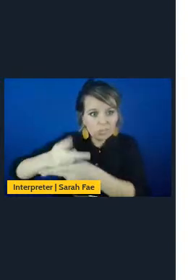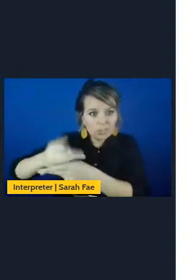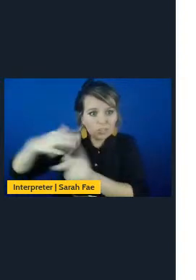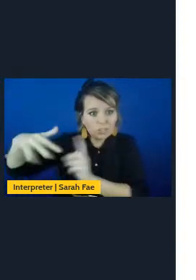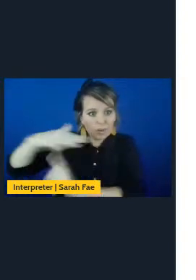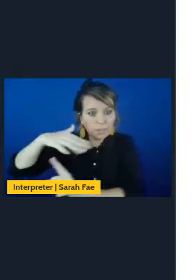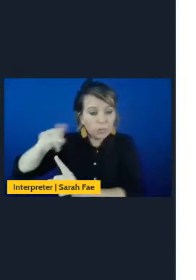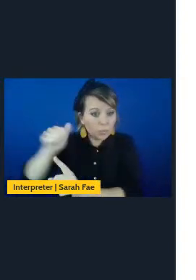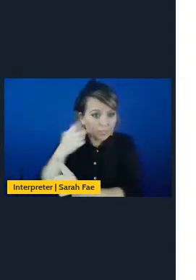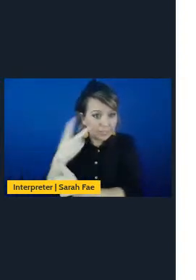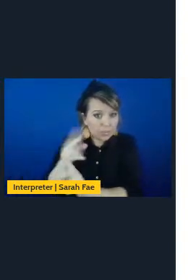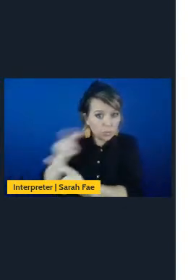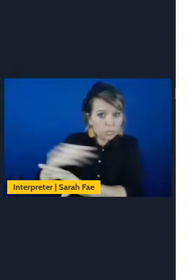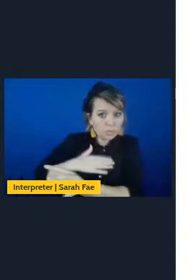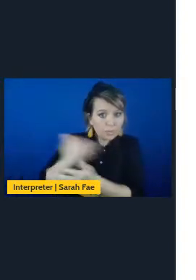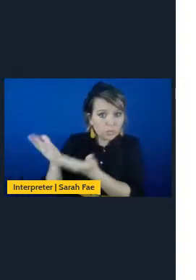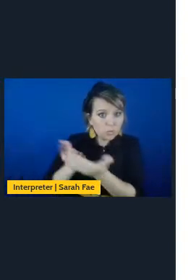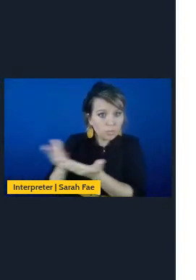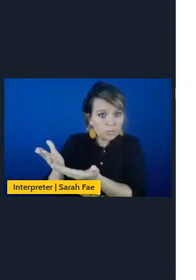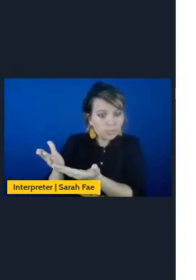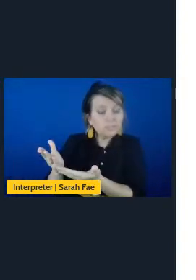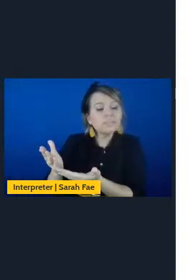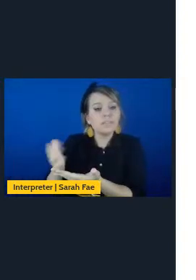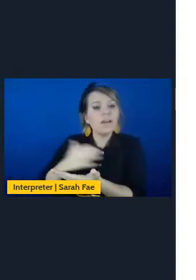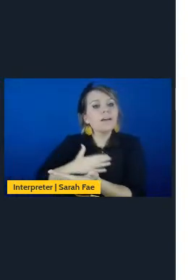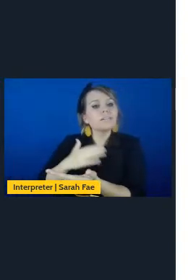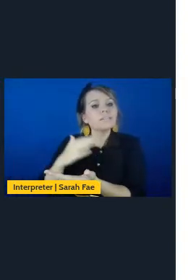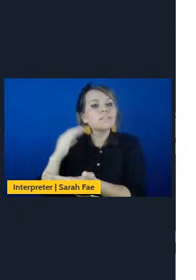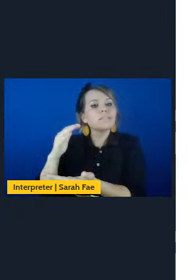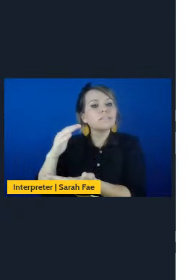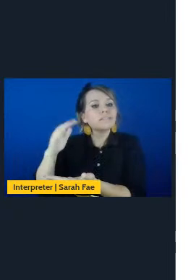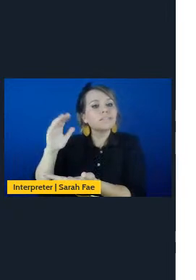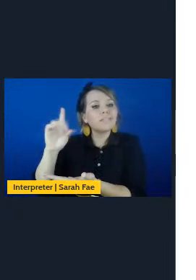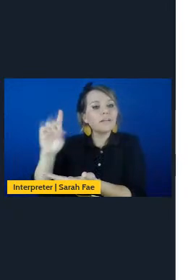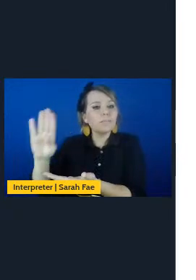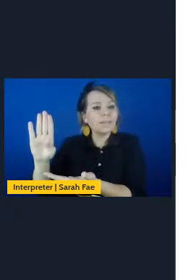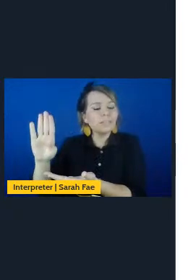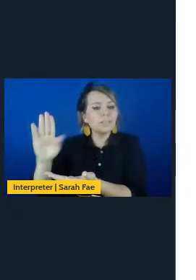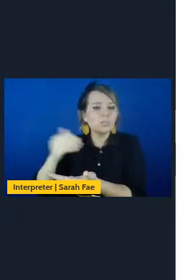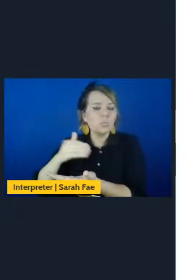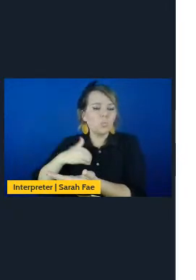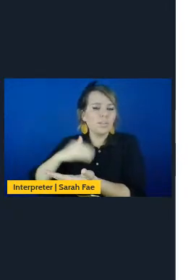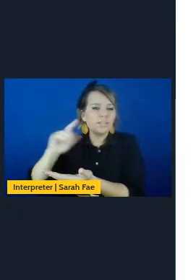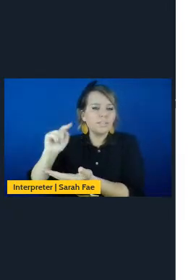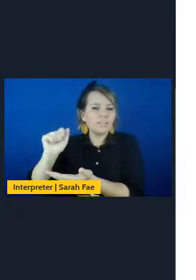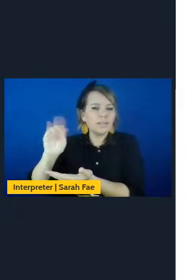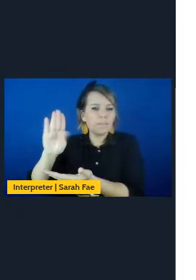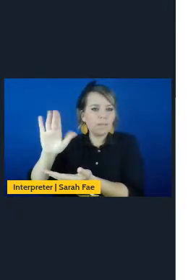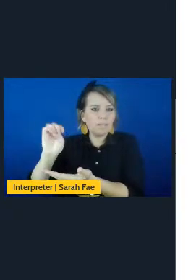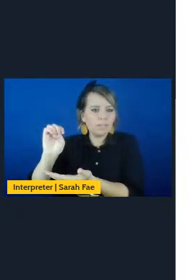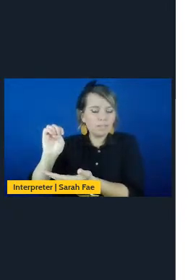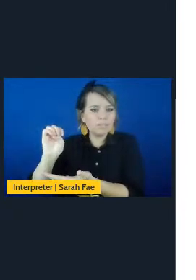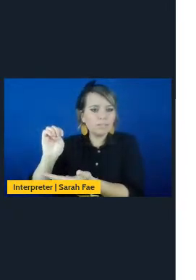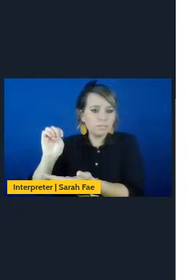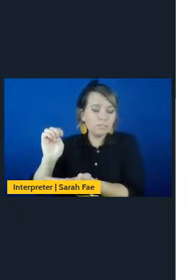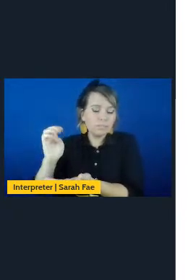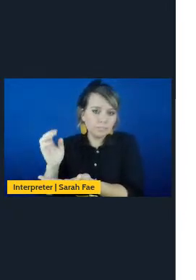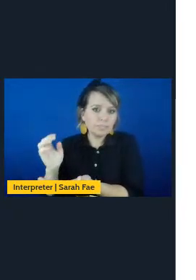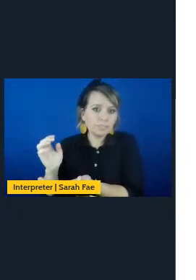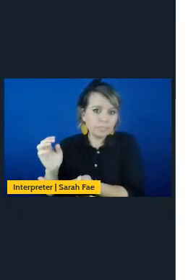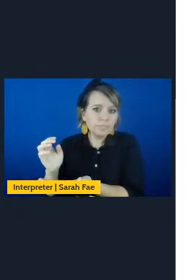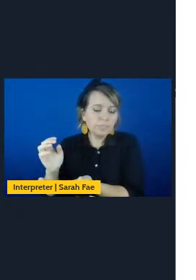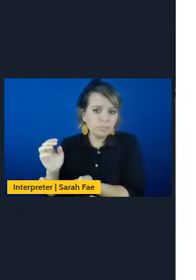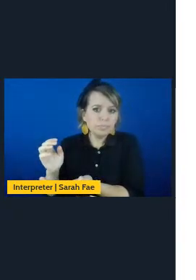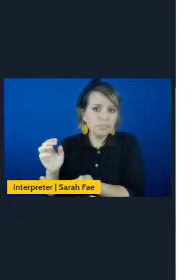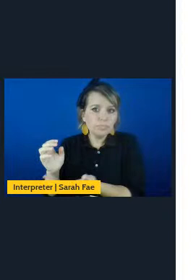looking at my service, it has the database that uses DynamoDB table. And it has a compute that I implement